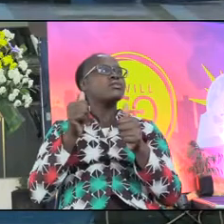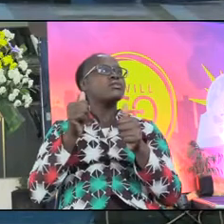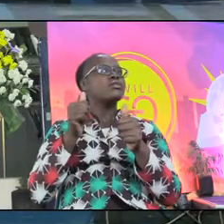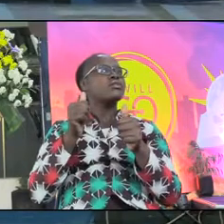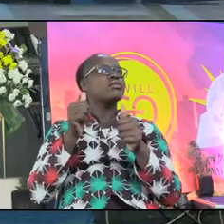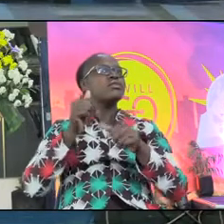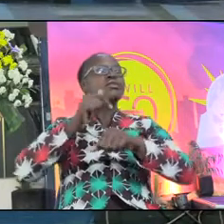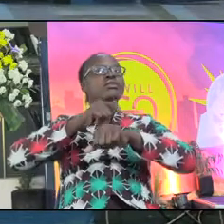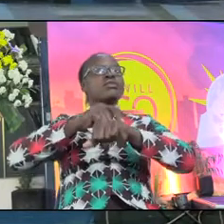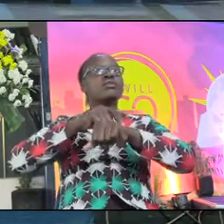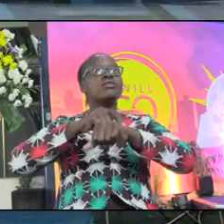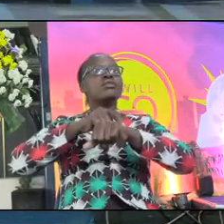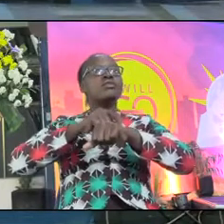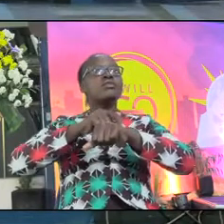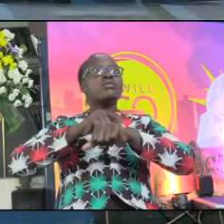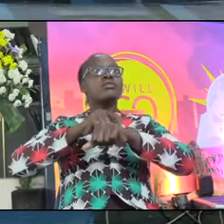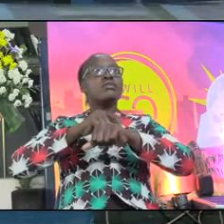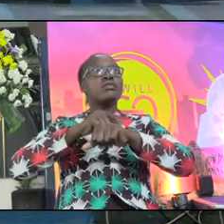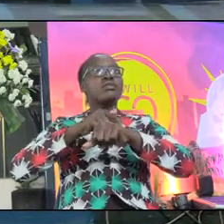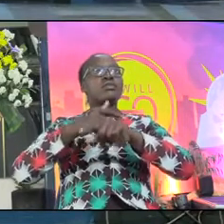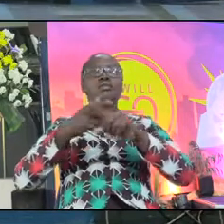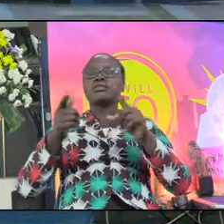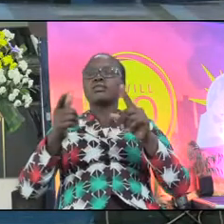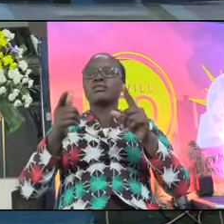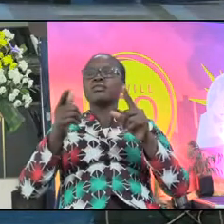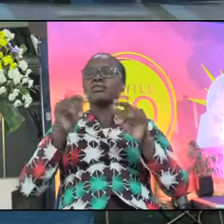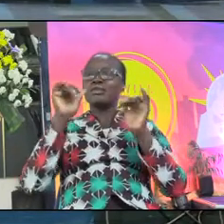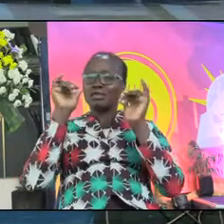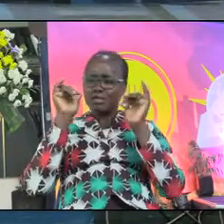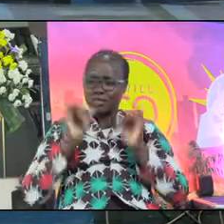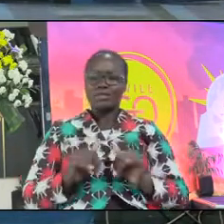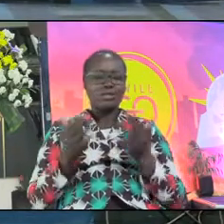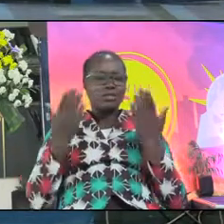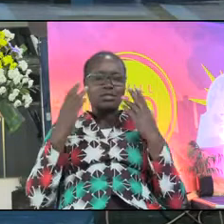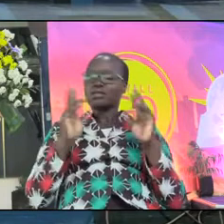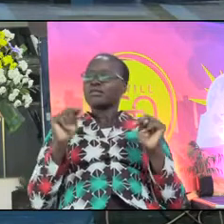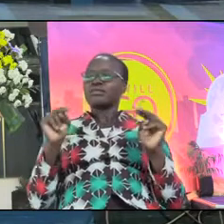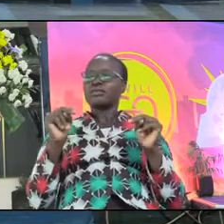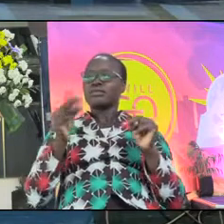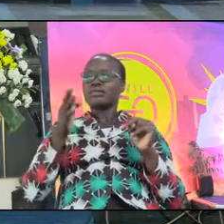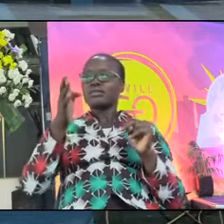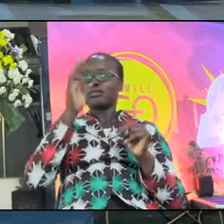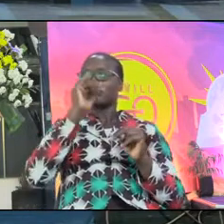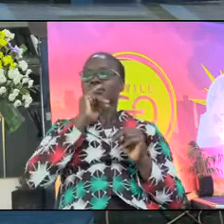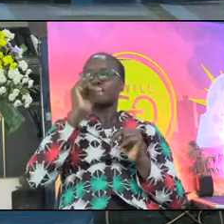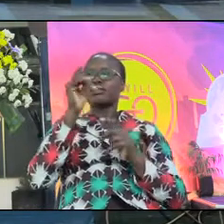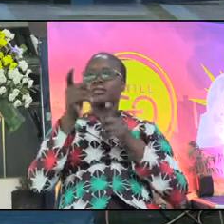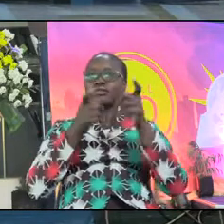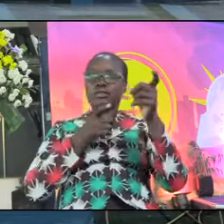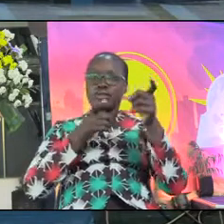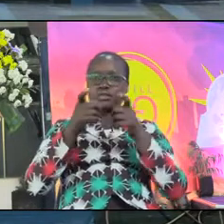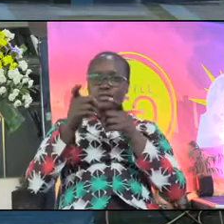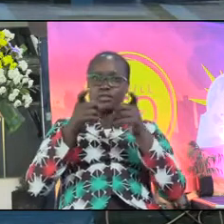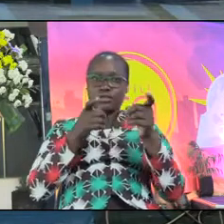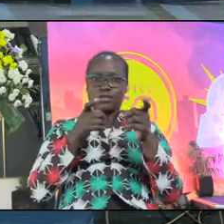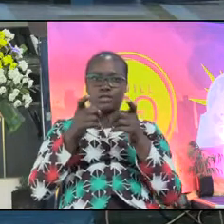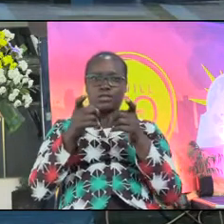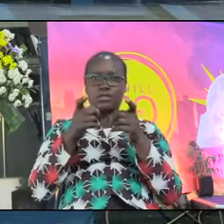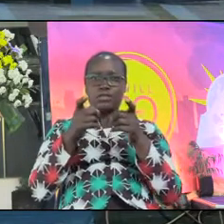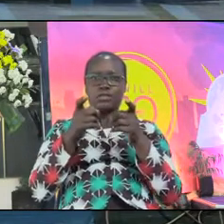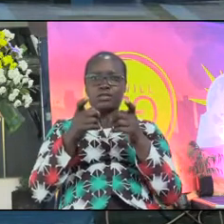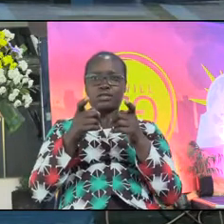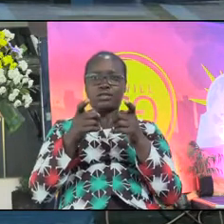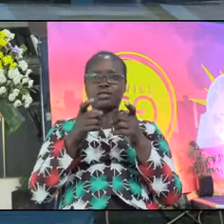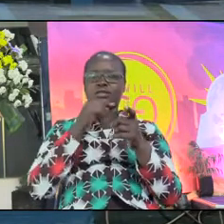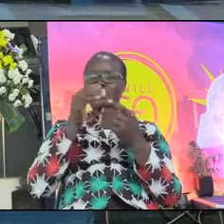sits high, but he looks low. God is in control. He